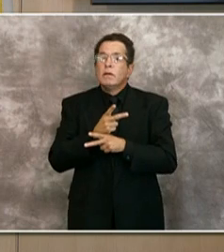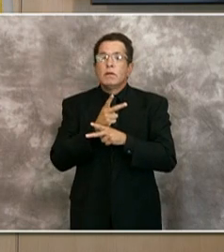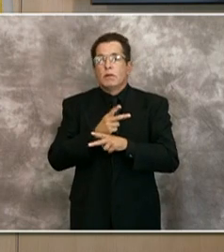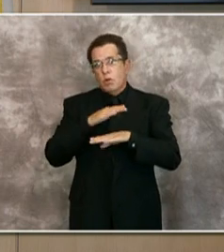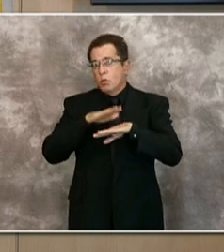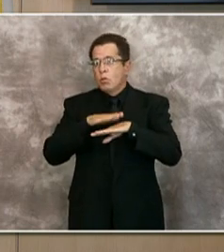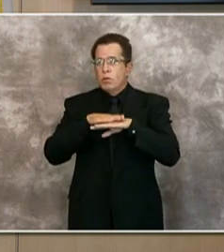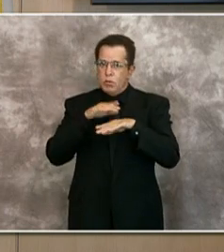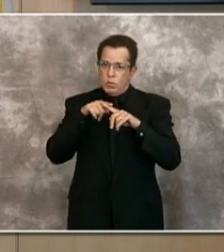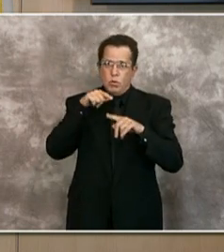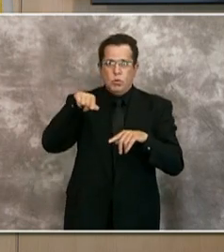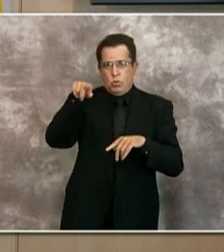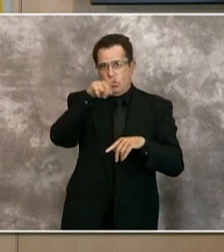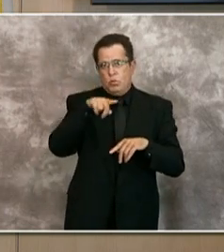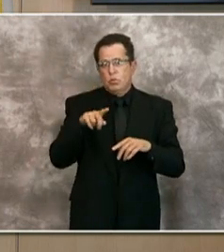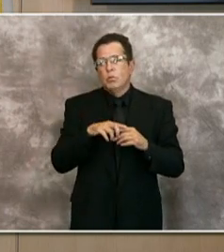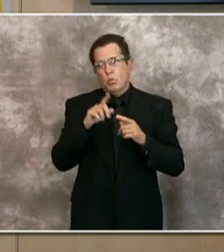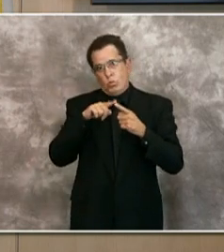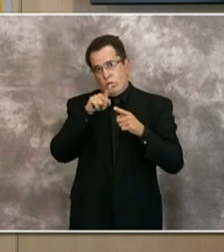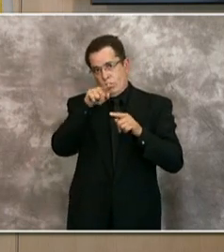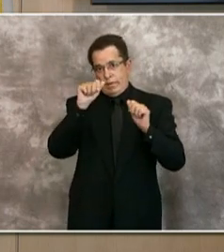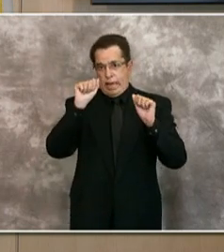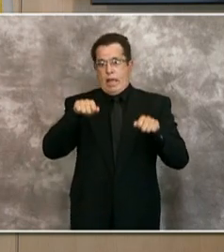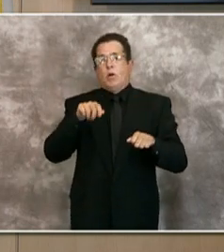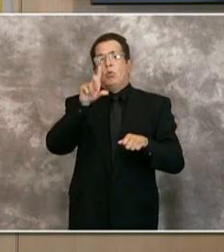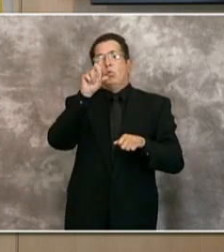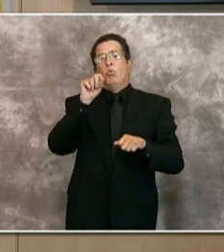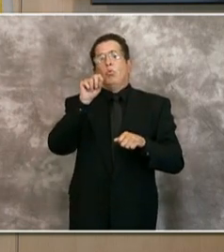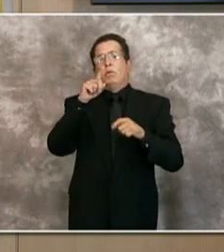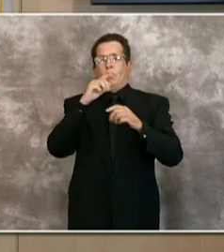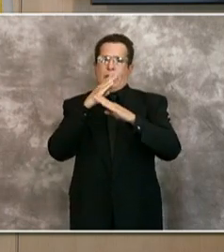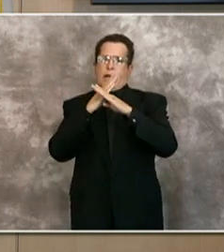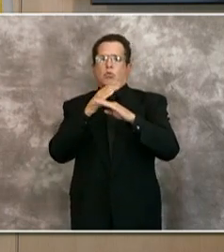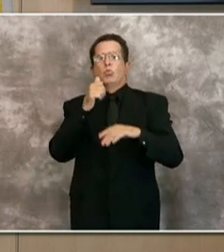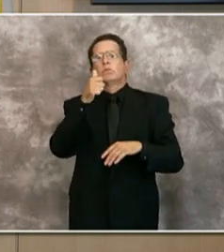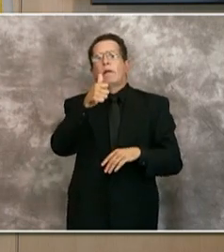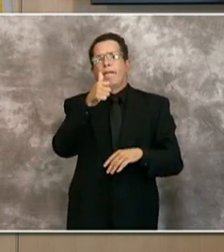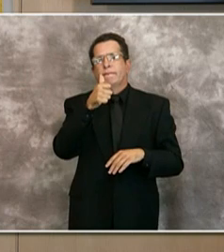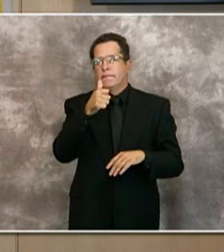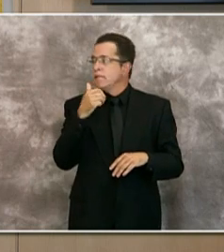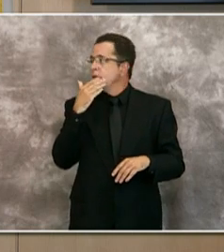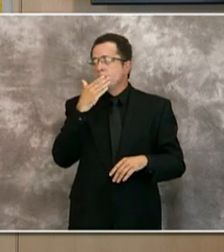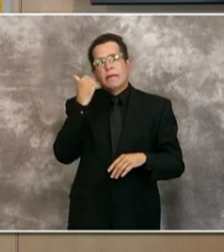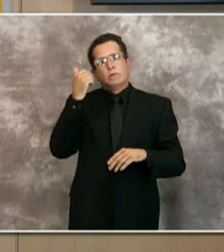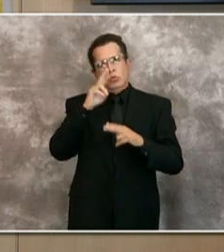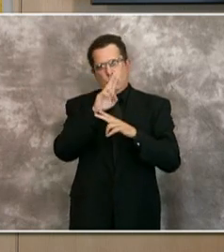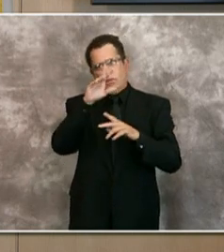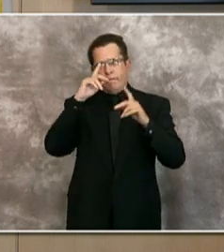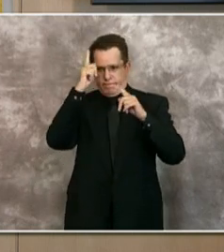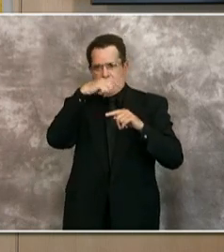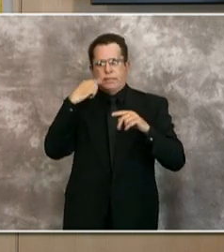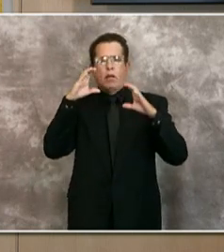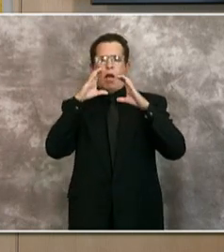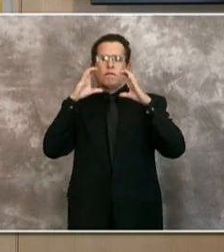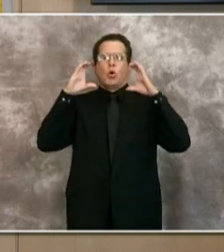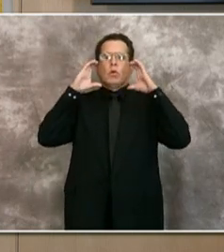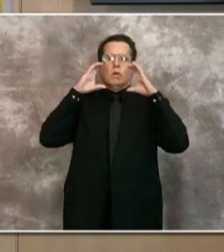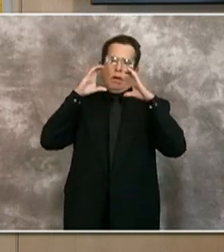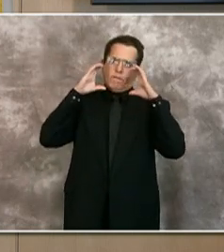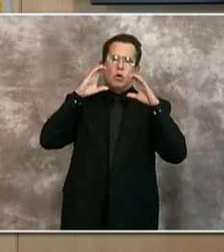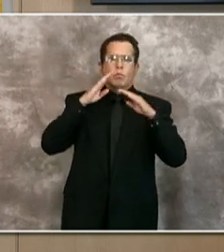And one of the biggest things you can do to protect yourself and others is to wear a facial covering.